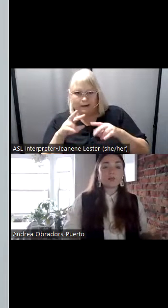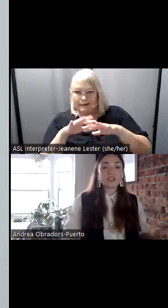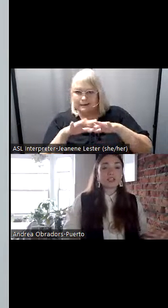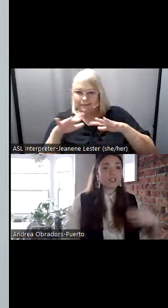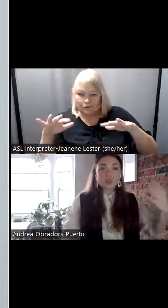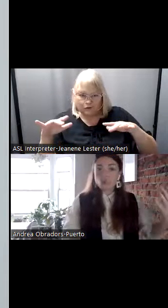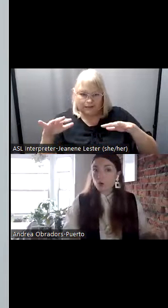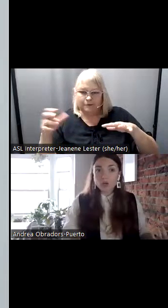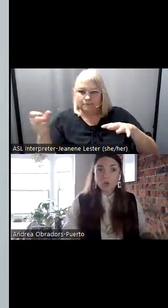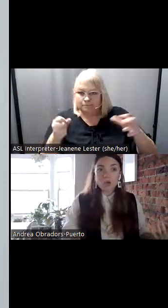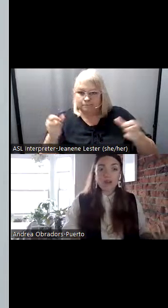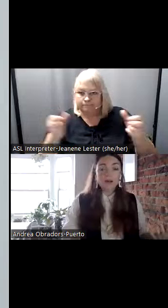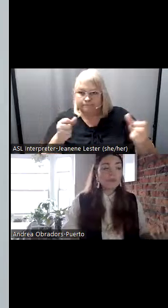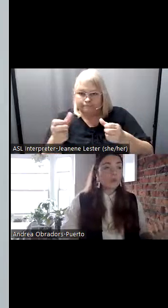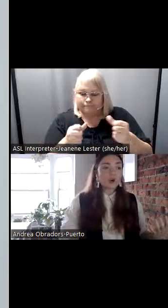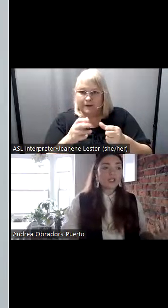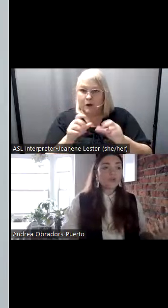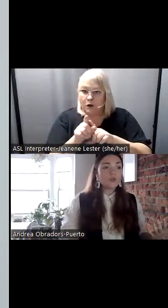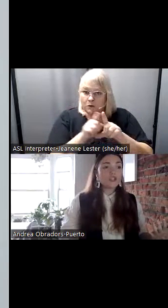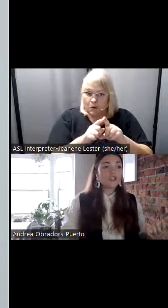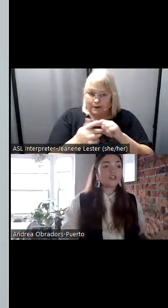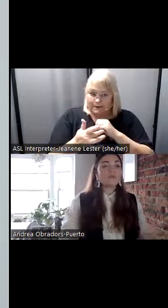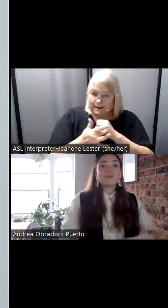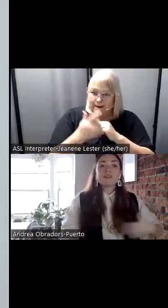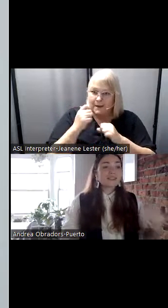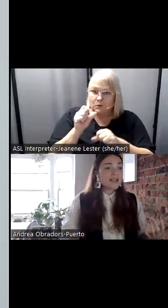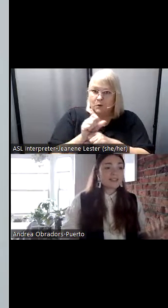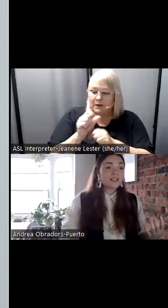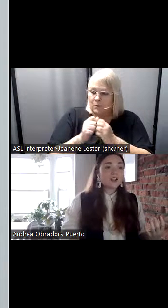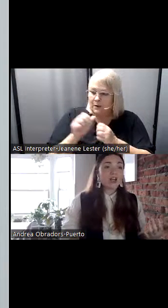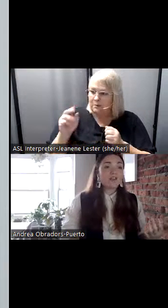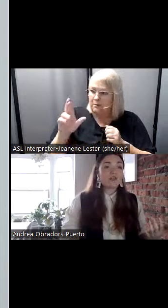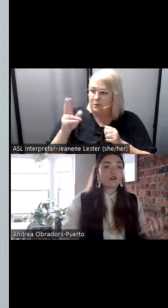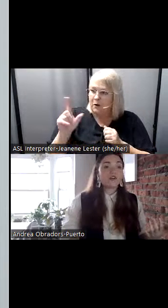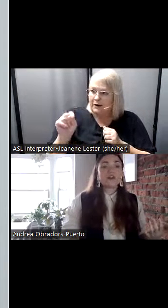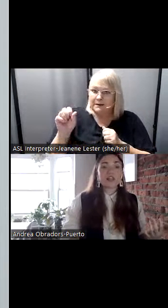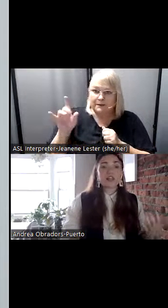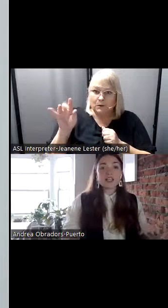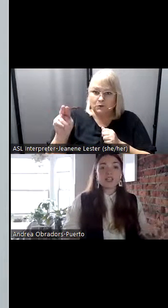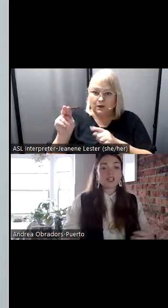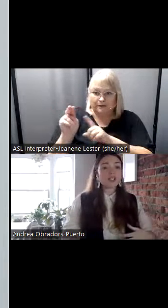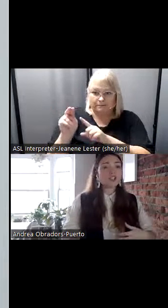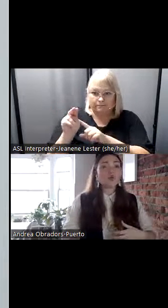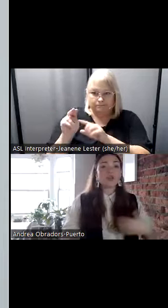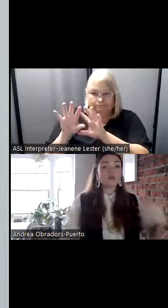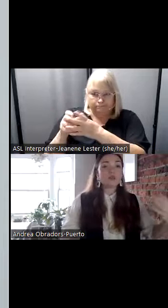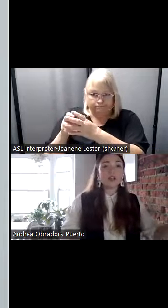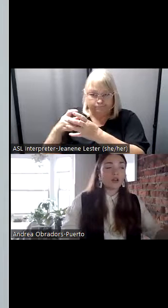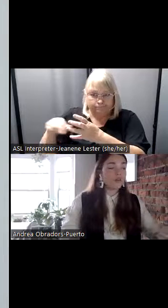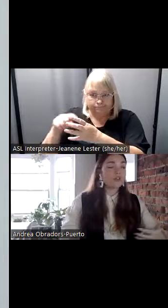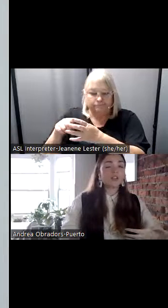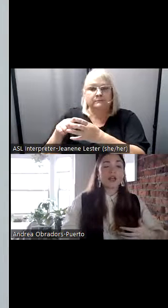product limitation, since we are working with a market solution, design is still not at the core of the organization. So there's